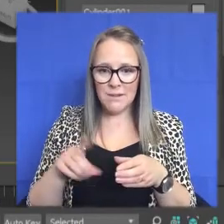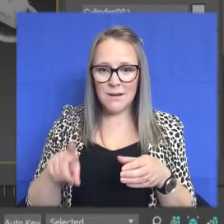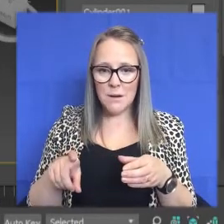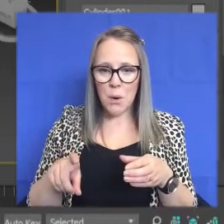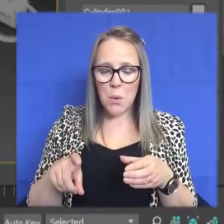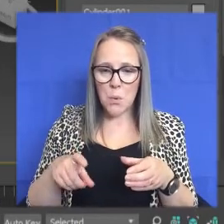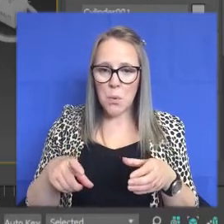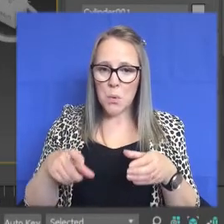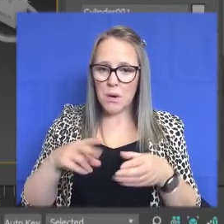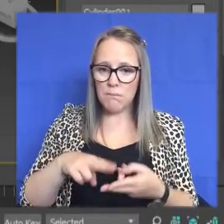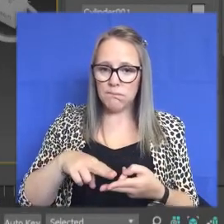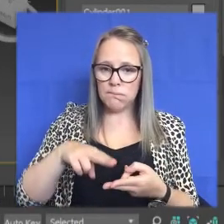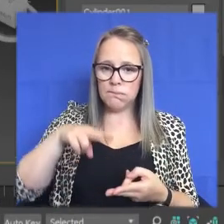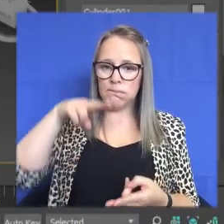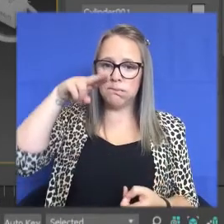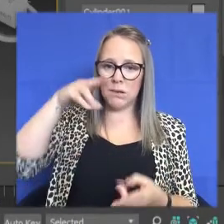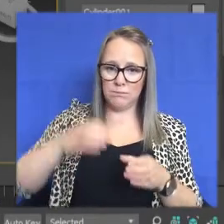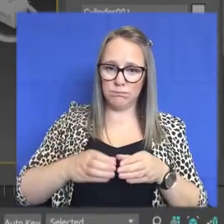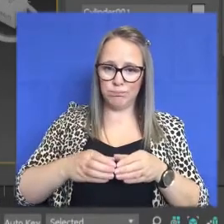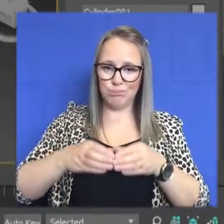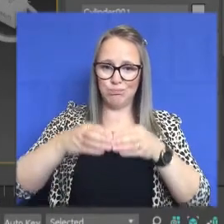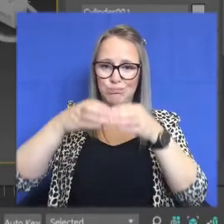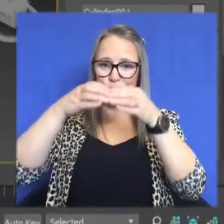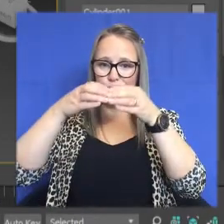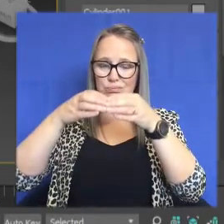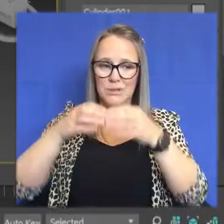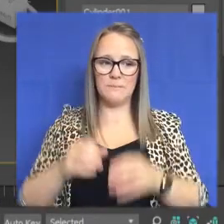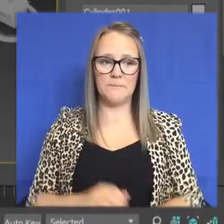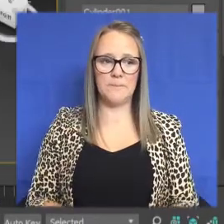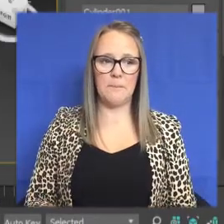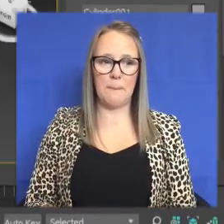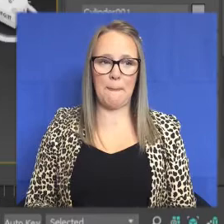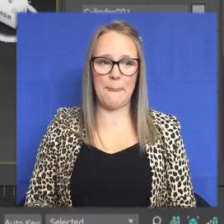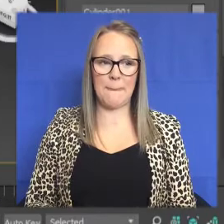release to create the height, and left click.